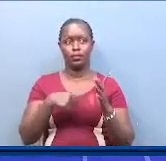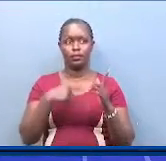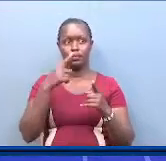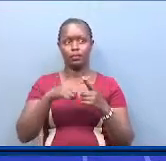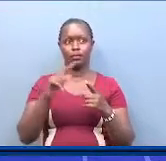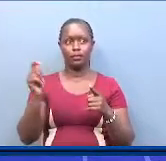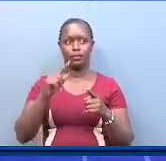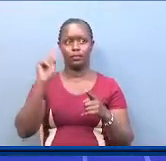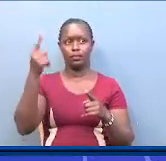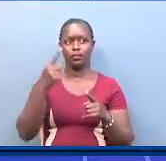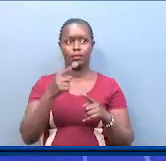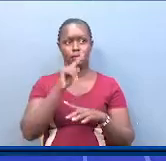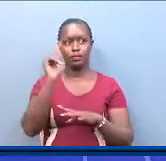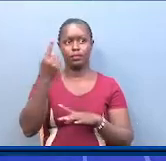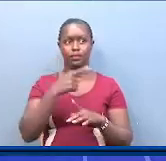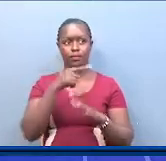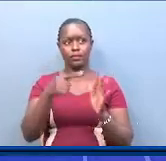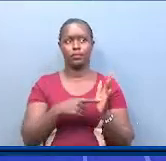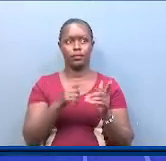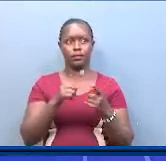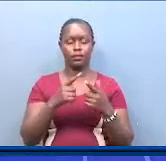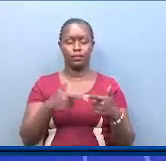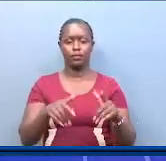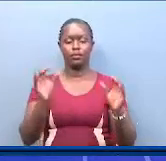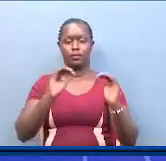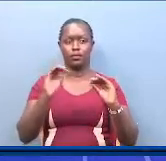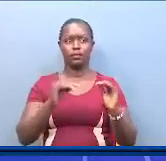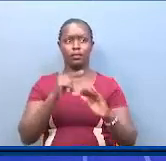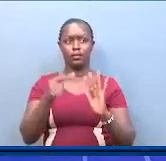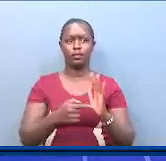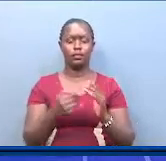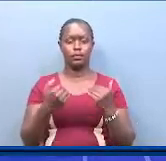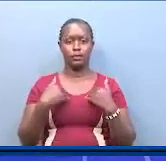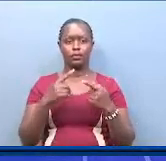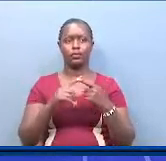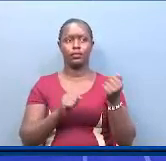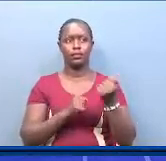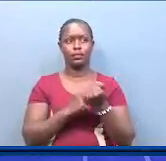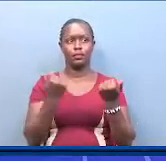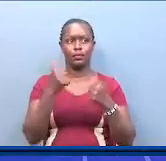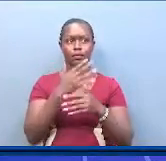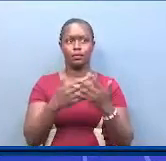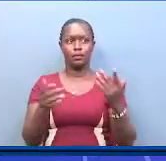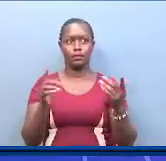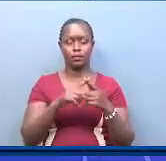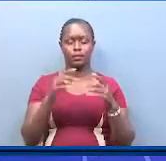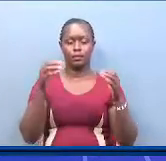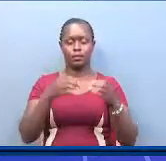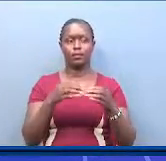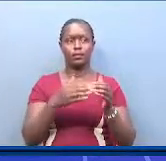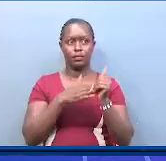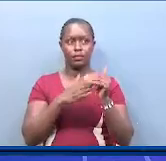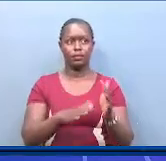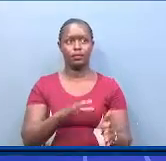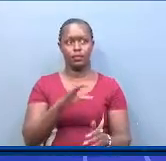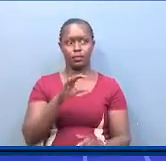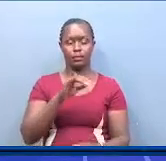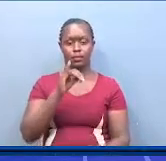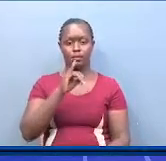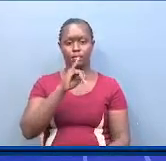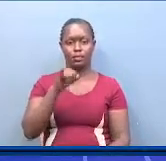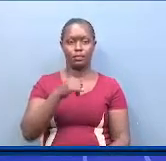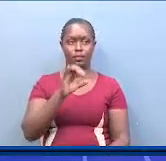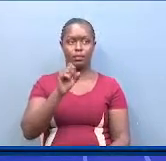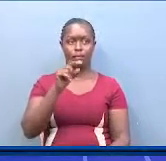Kenya Kwanza thing, first of all, it's illegal. It does not stand for anything. My party leader, Justin